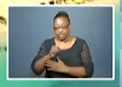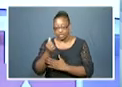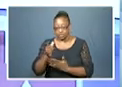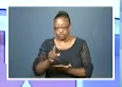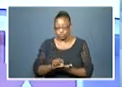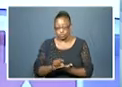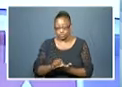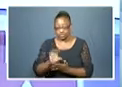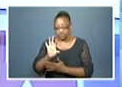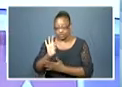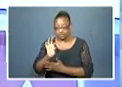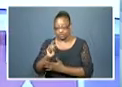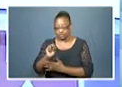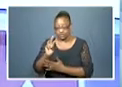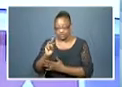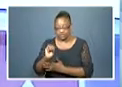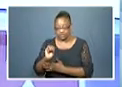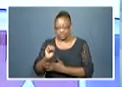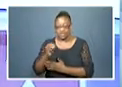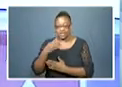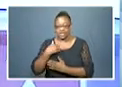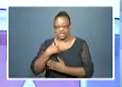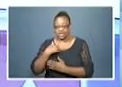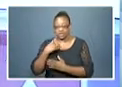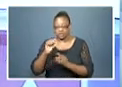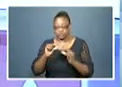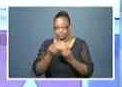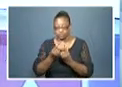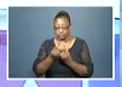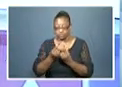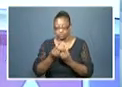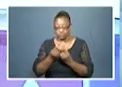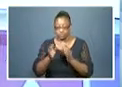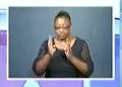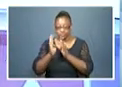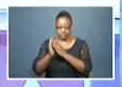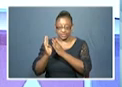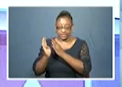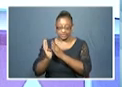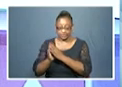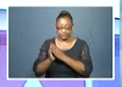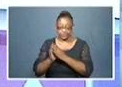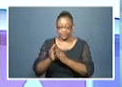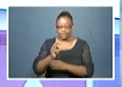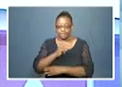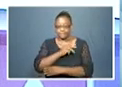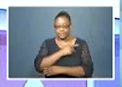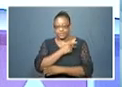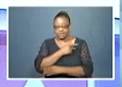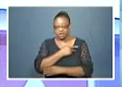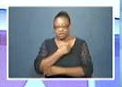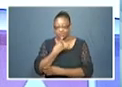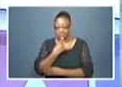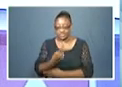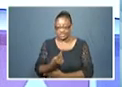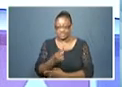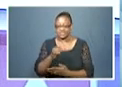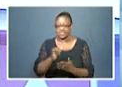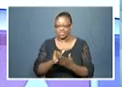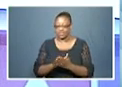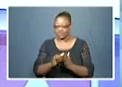The Free National Movement wrapping up a major conclave in the Capitol over the weekend. FNM leader Michael Pintard says the event